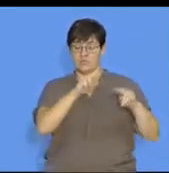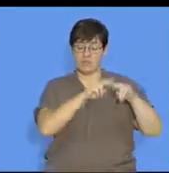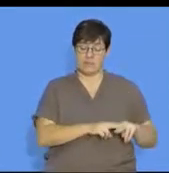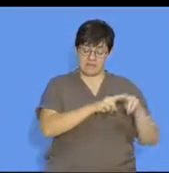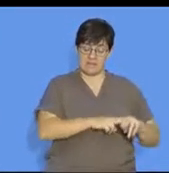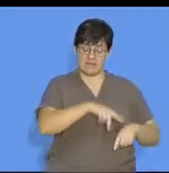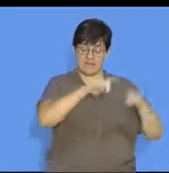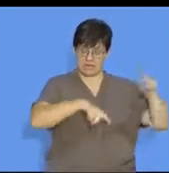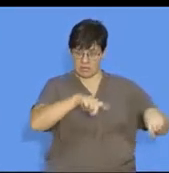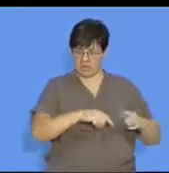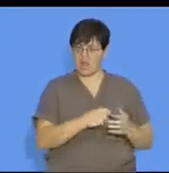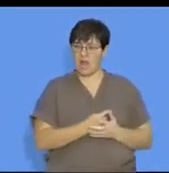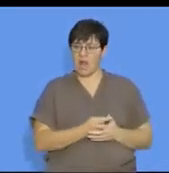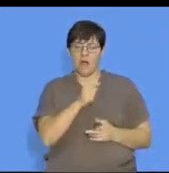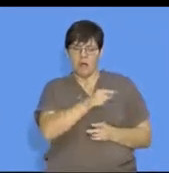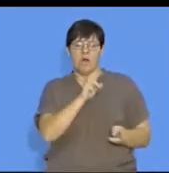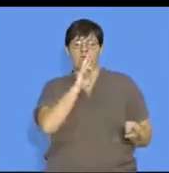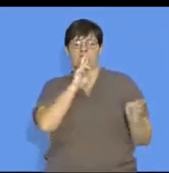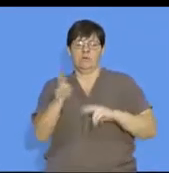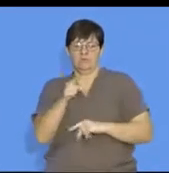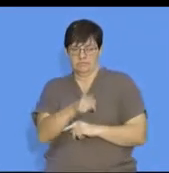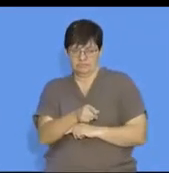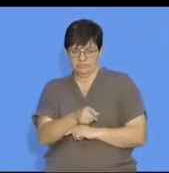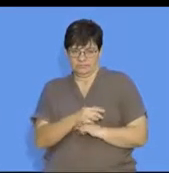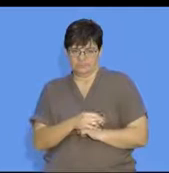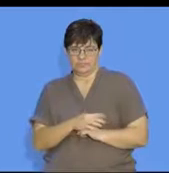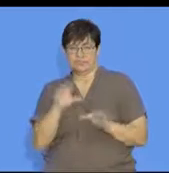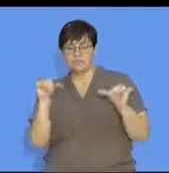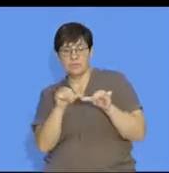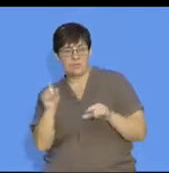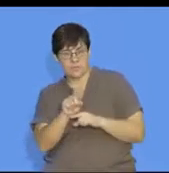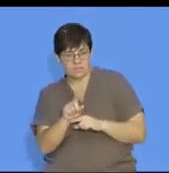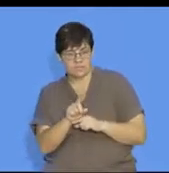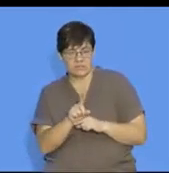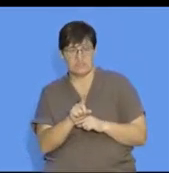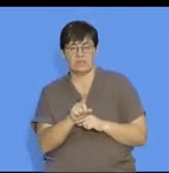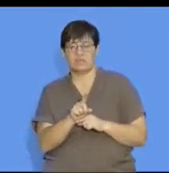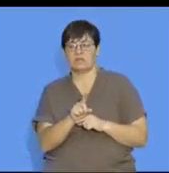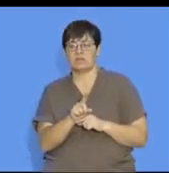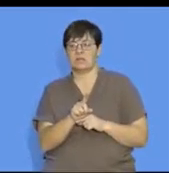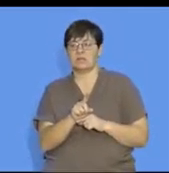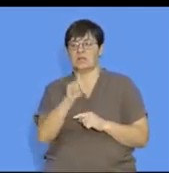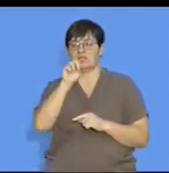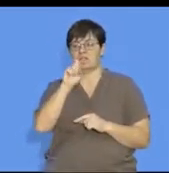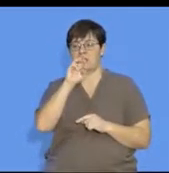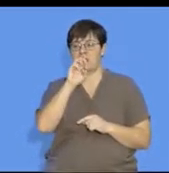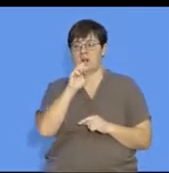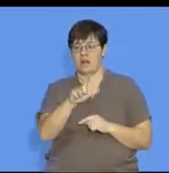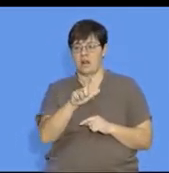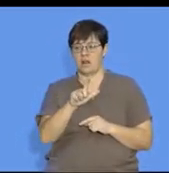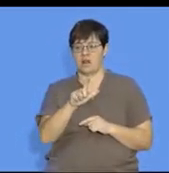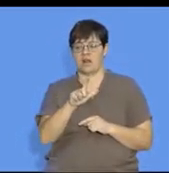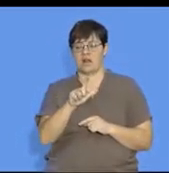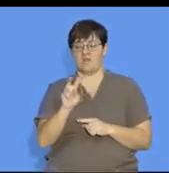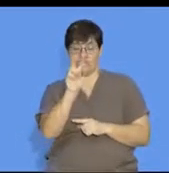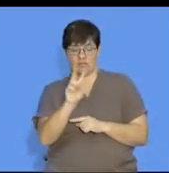to changing current, this is, we're going to measure the terminal voltage, which is our V